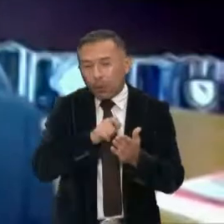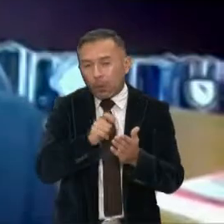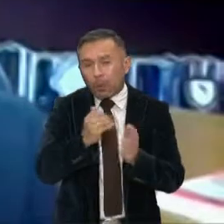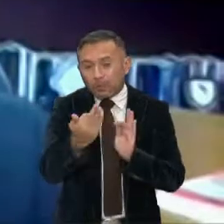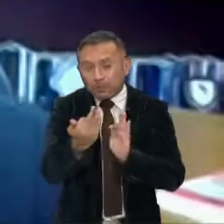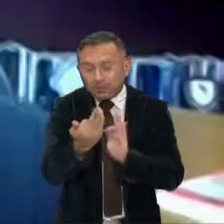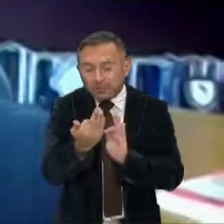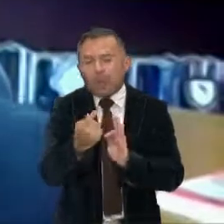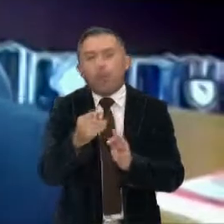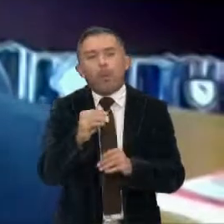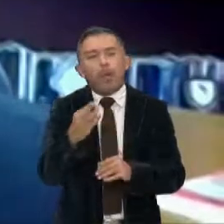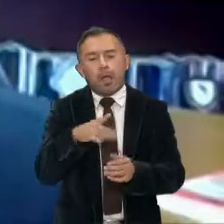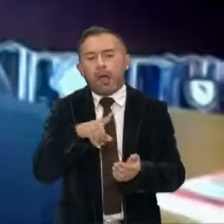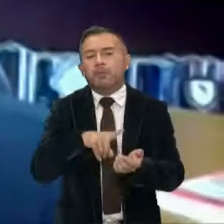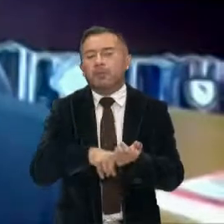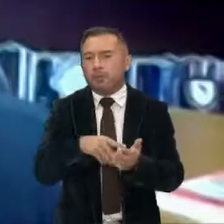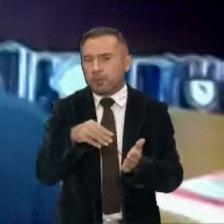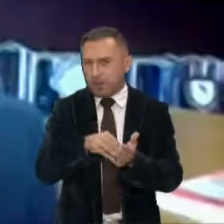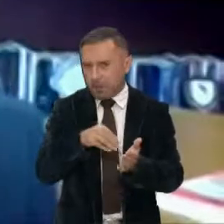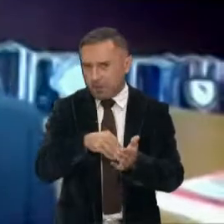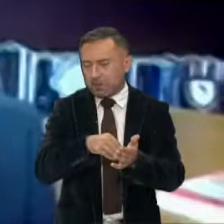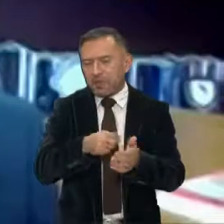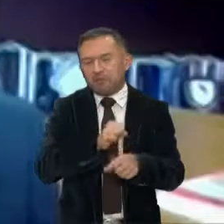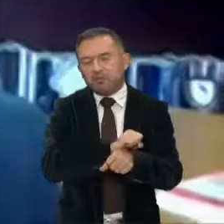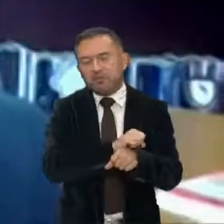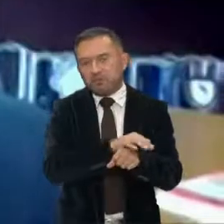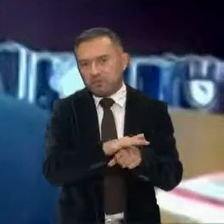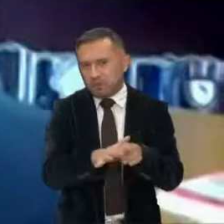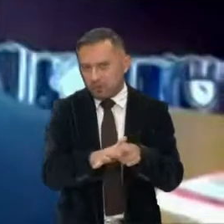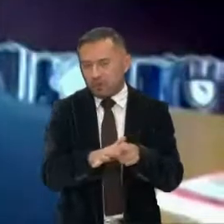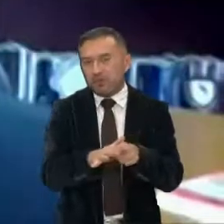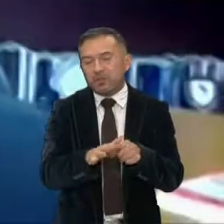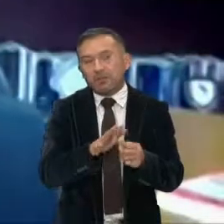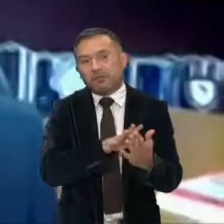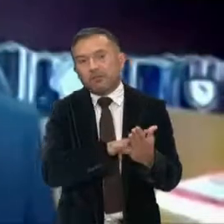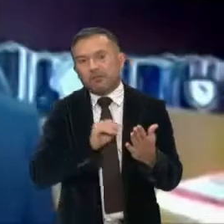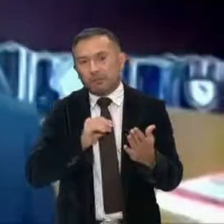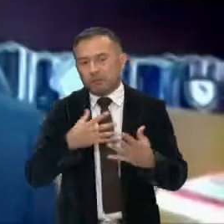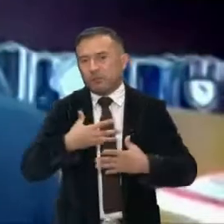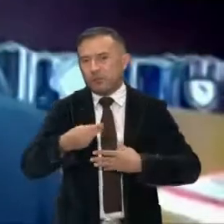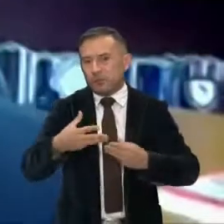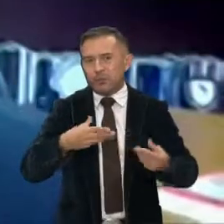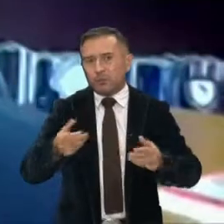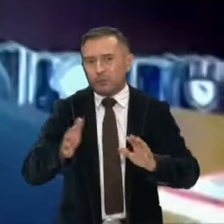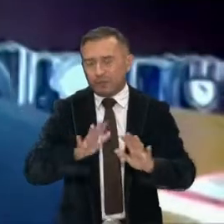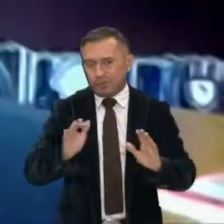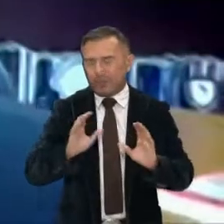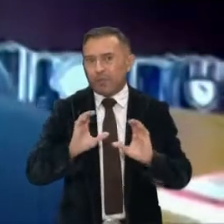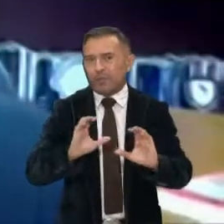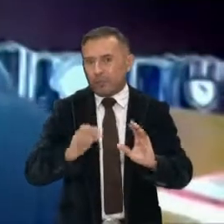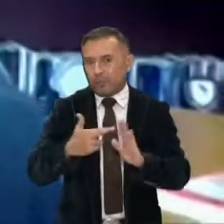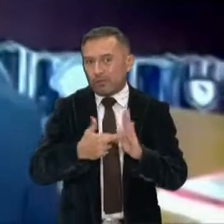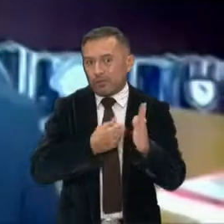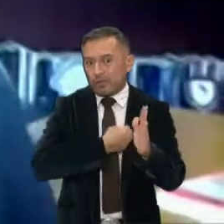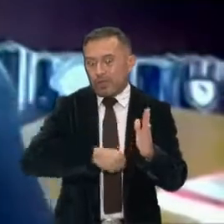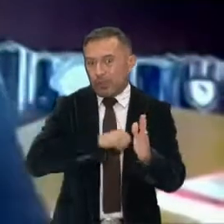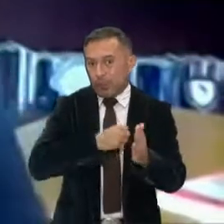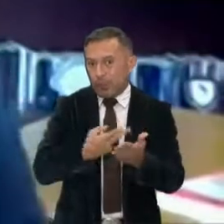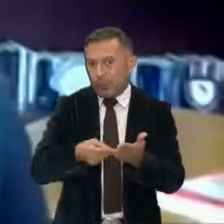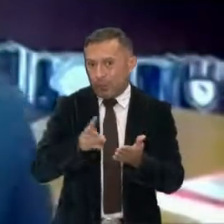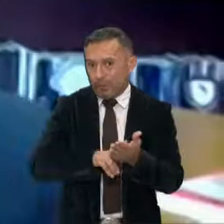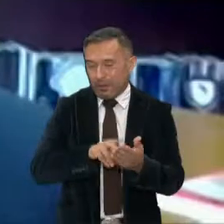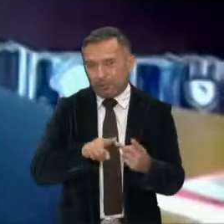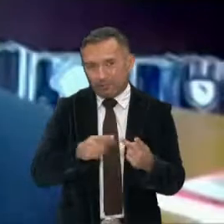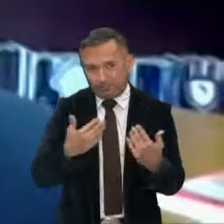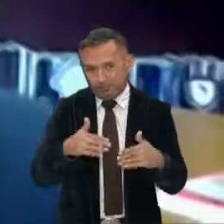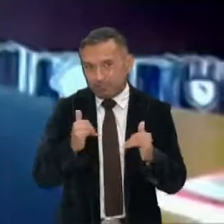this, we think that we are going to be impacted by all the pandemic issues